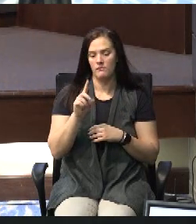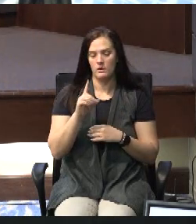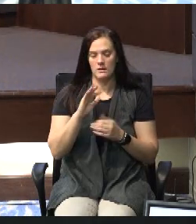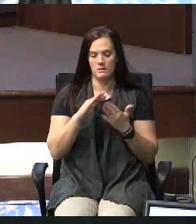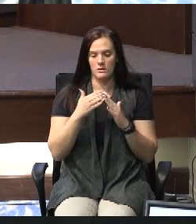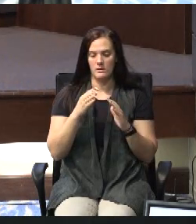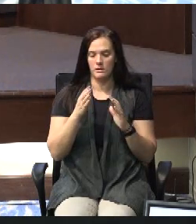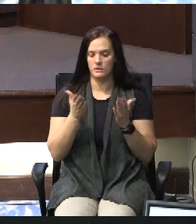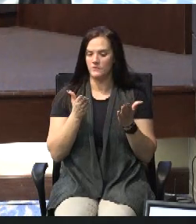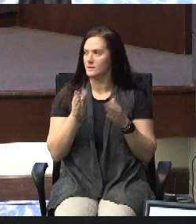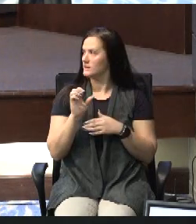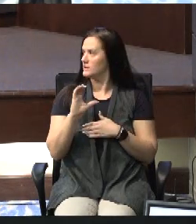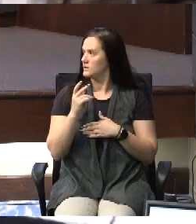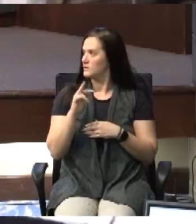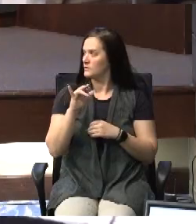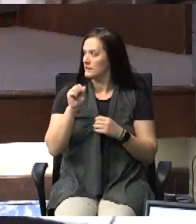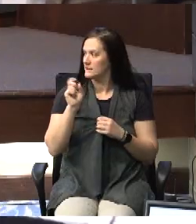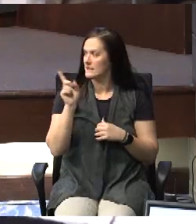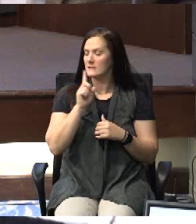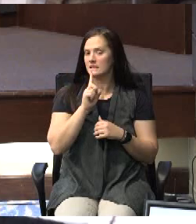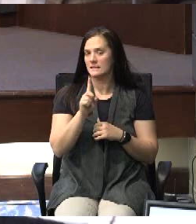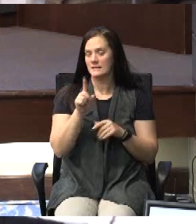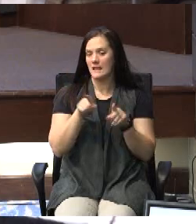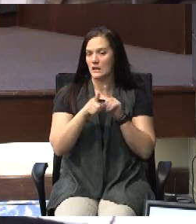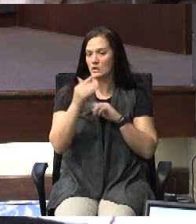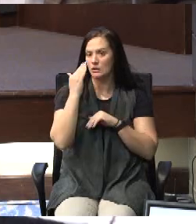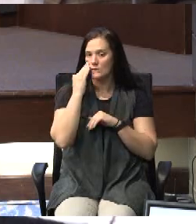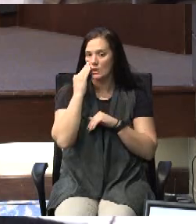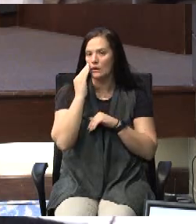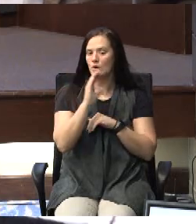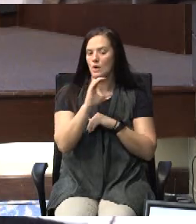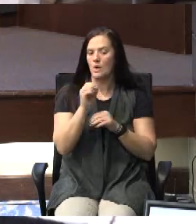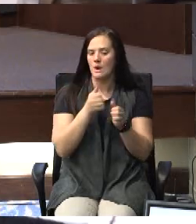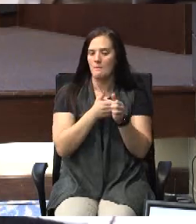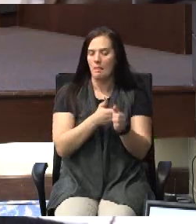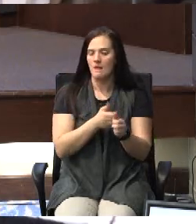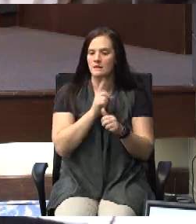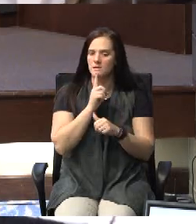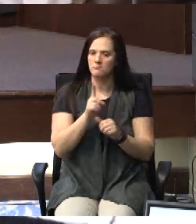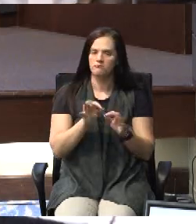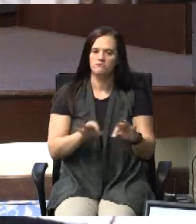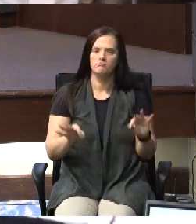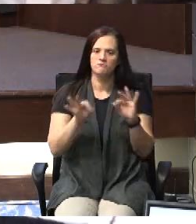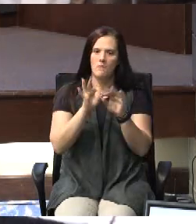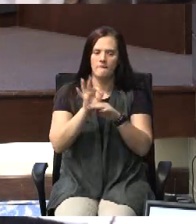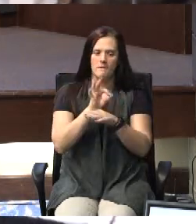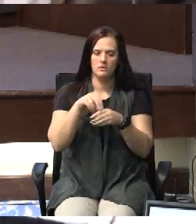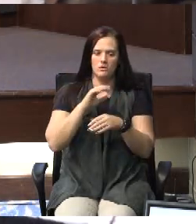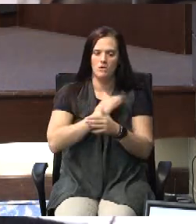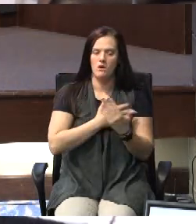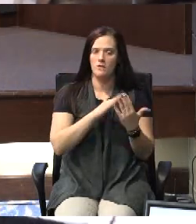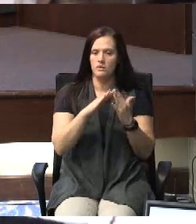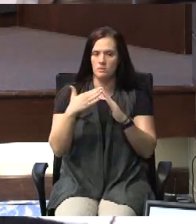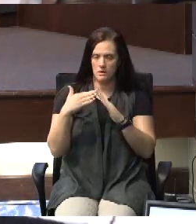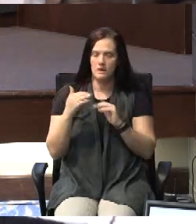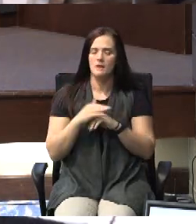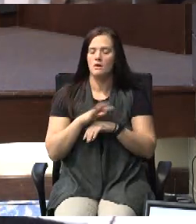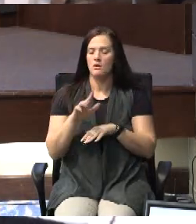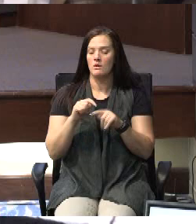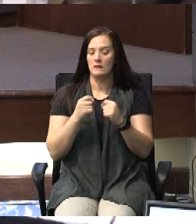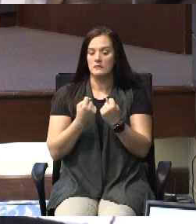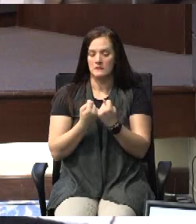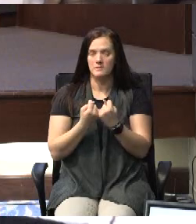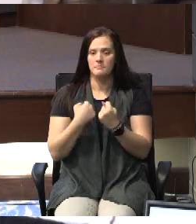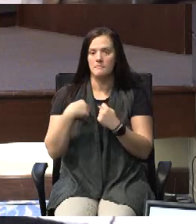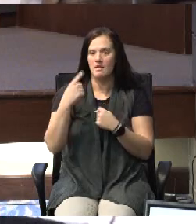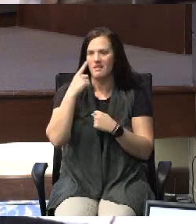And Chris, this is, as you know, code compliance is such an important function in our community, and your team,